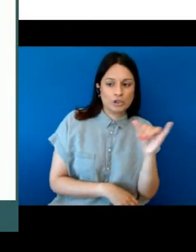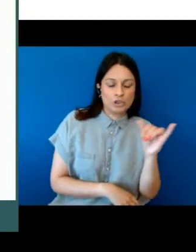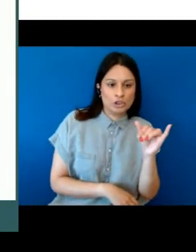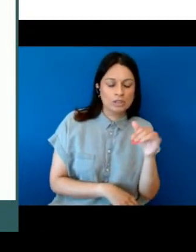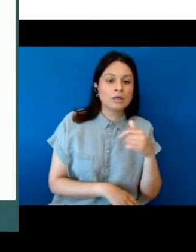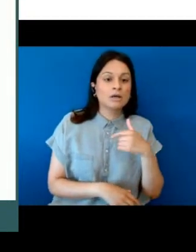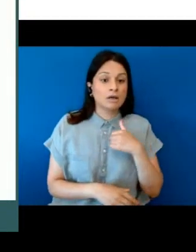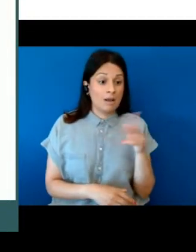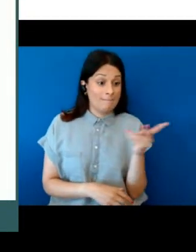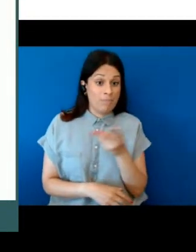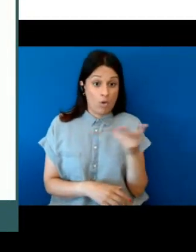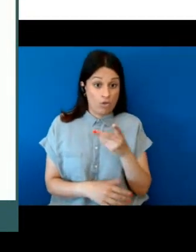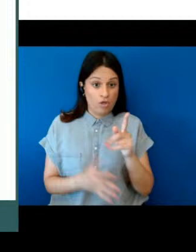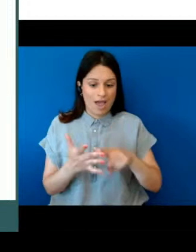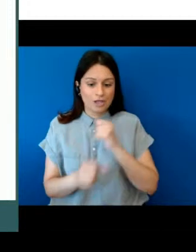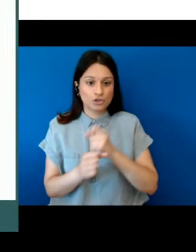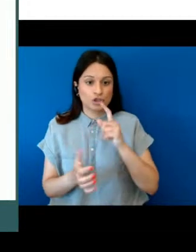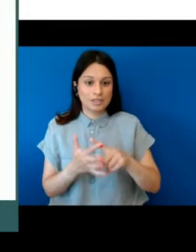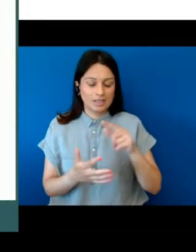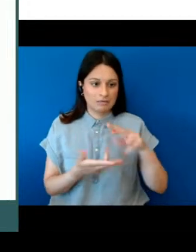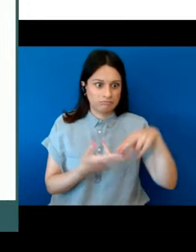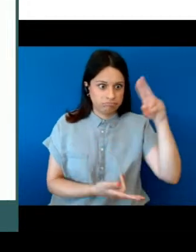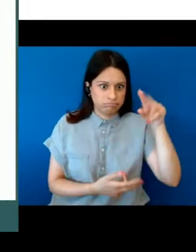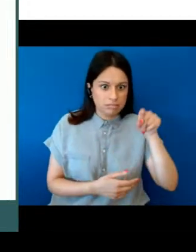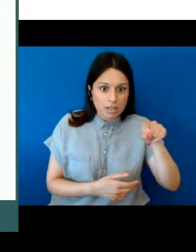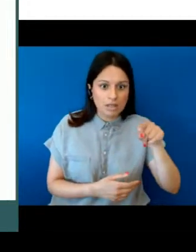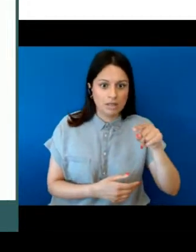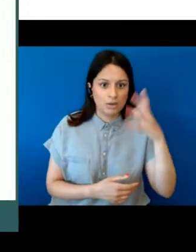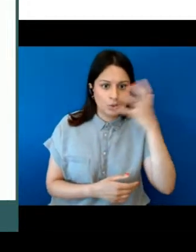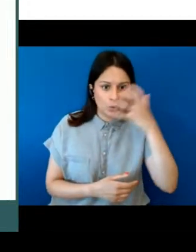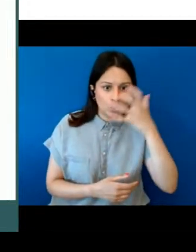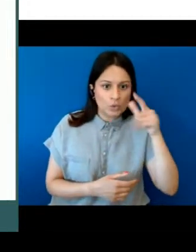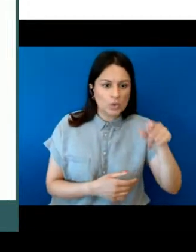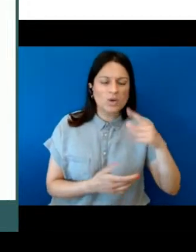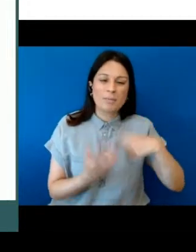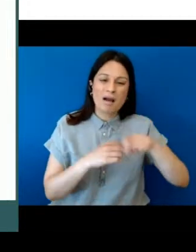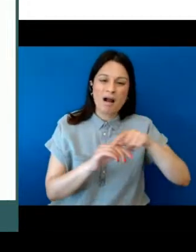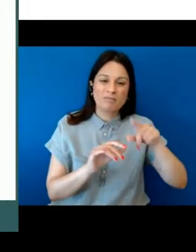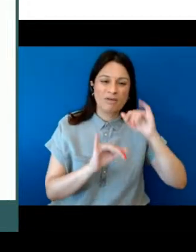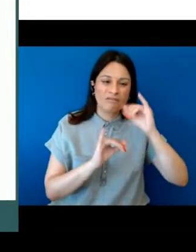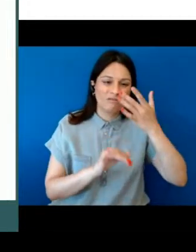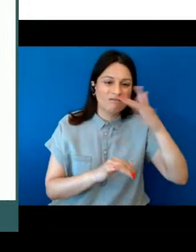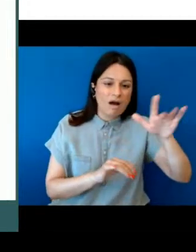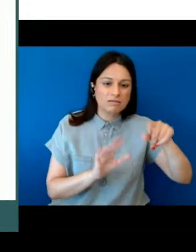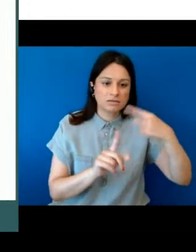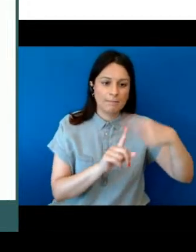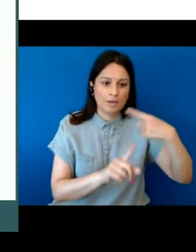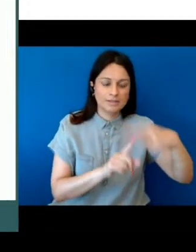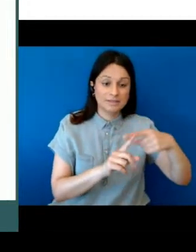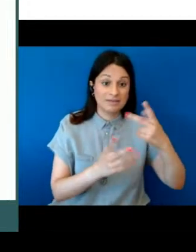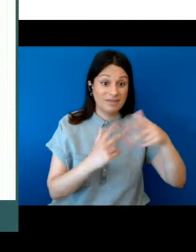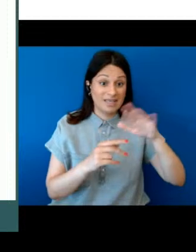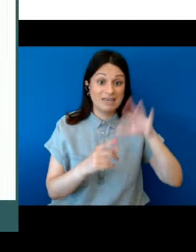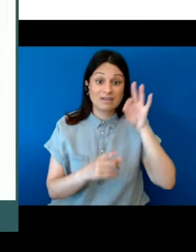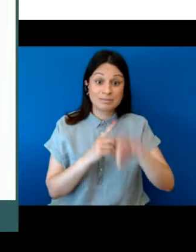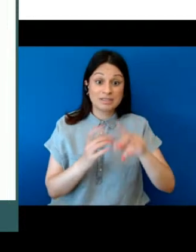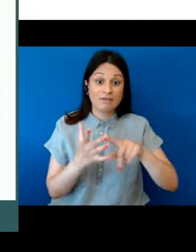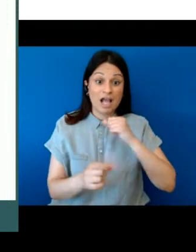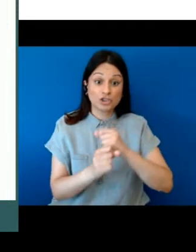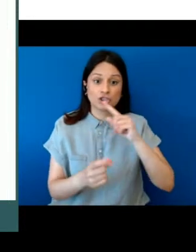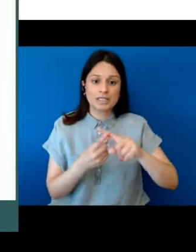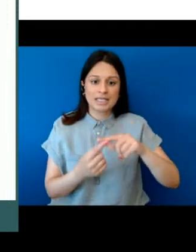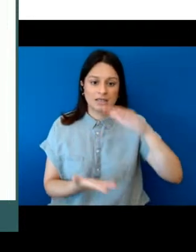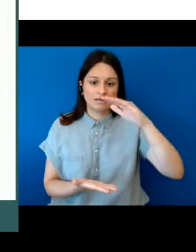it's very high, you can get more false positives. But actually, if the specific IgE is normal or low, then